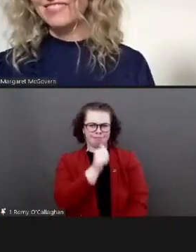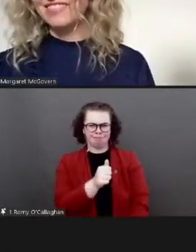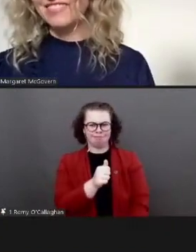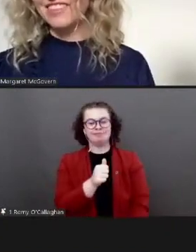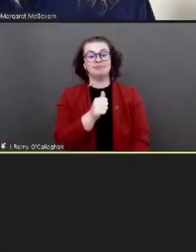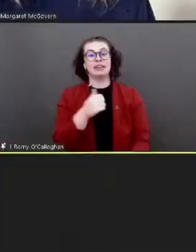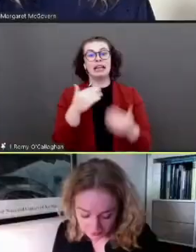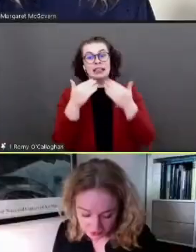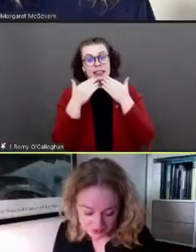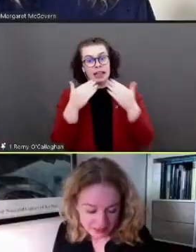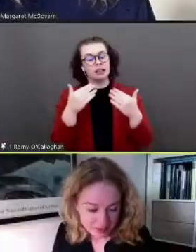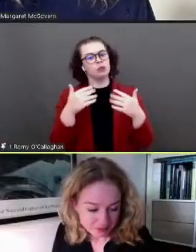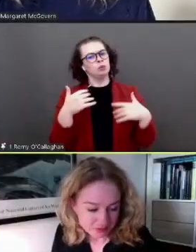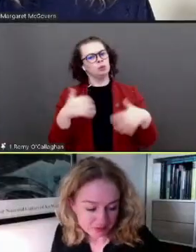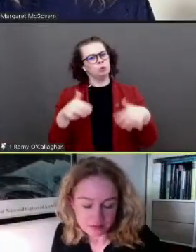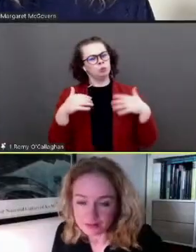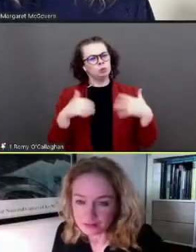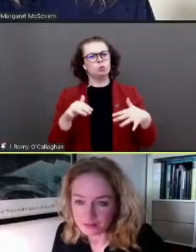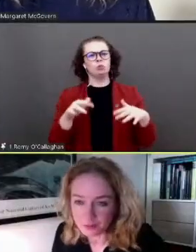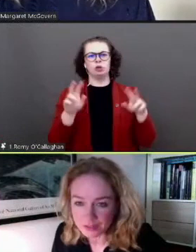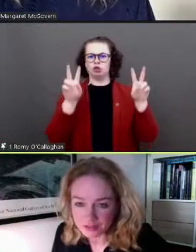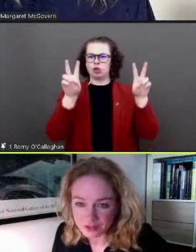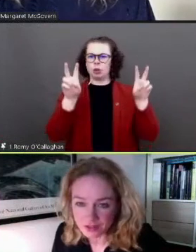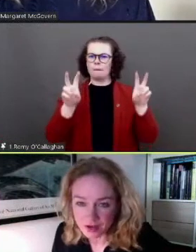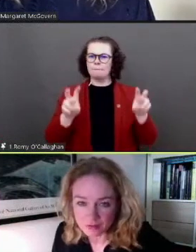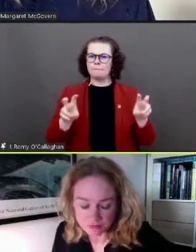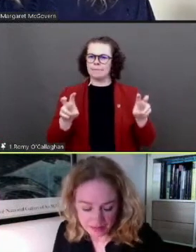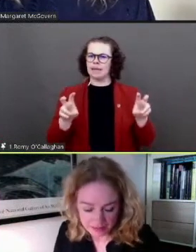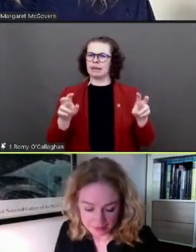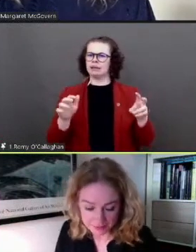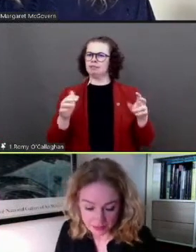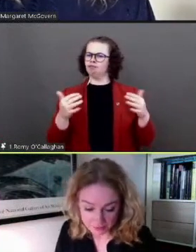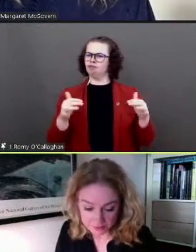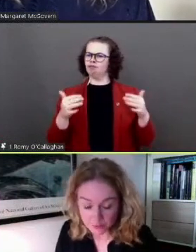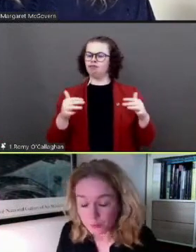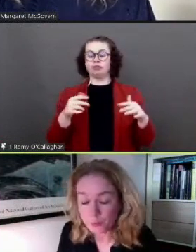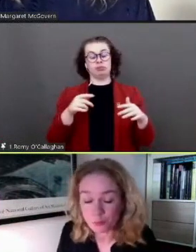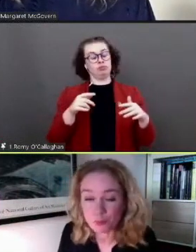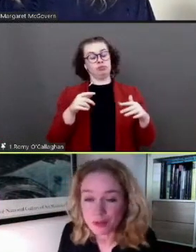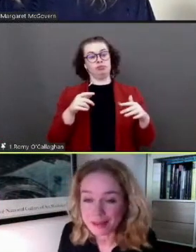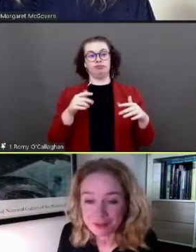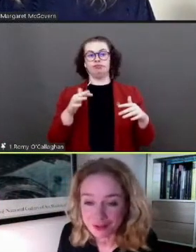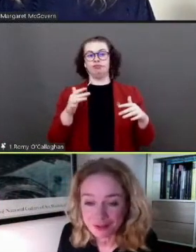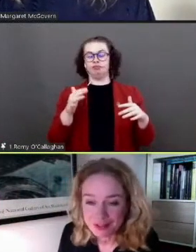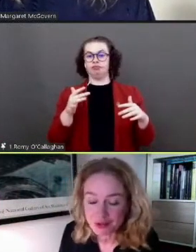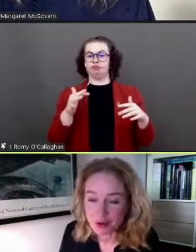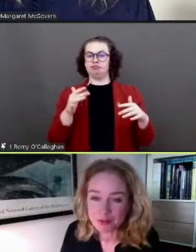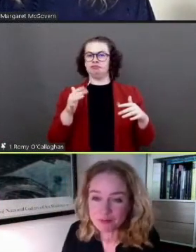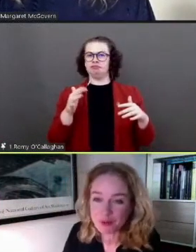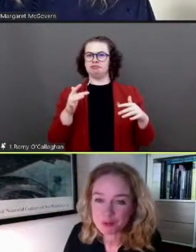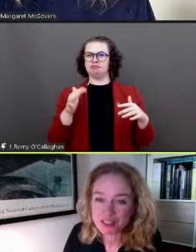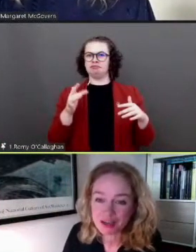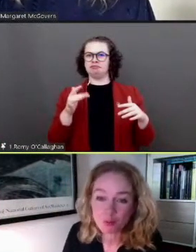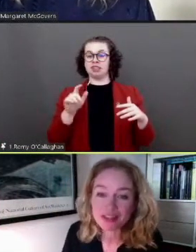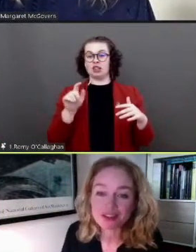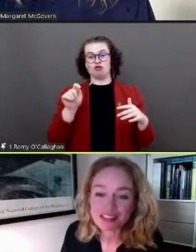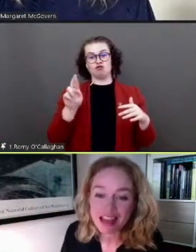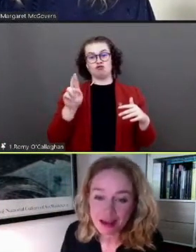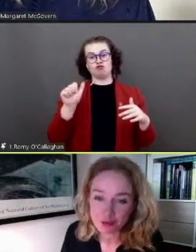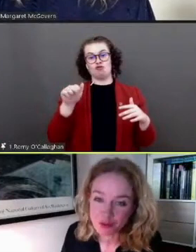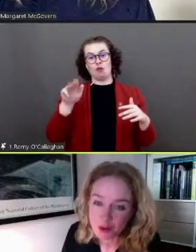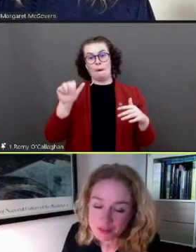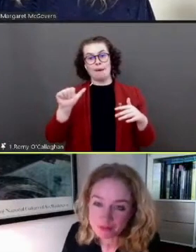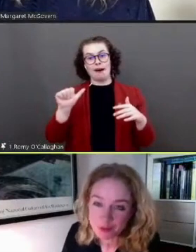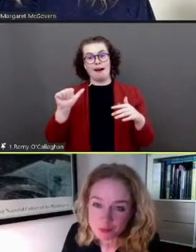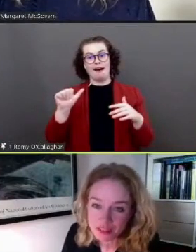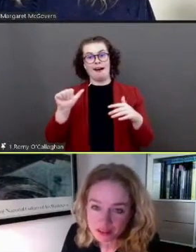so much for addressing in such depth the question of whether trauma-informed care, whether and